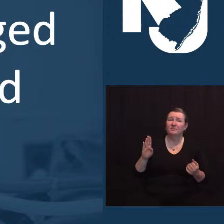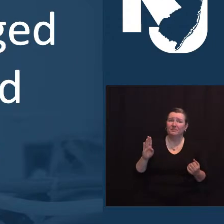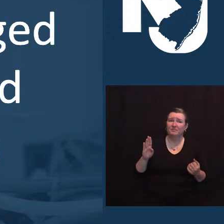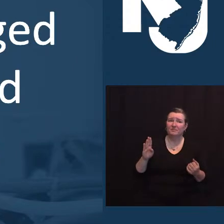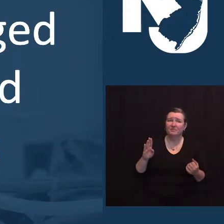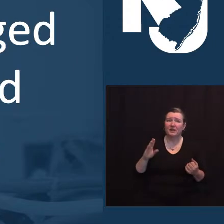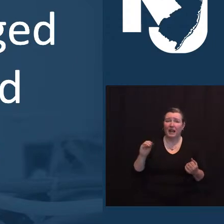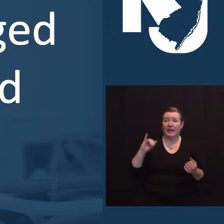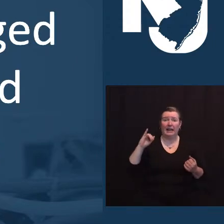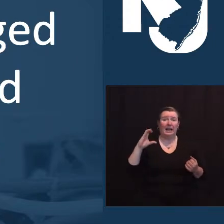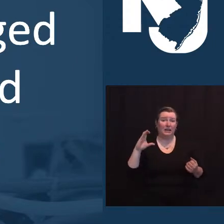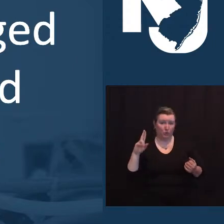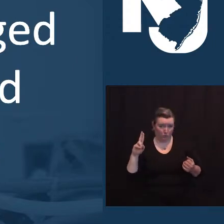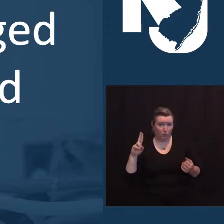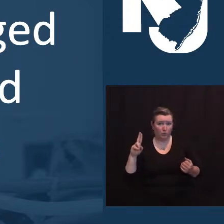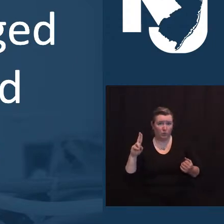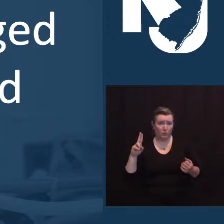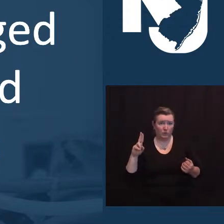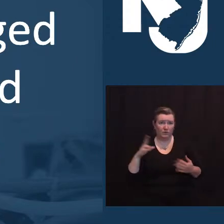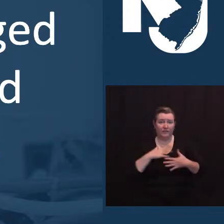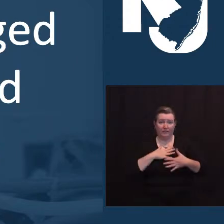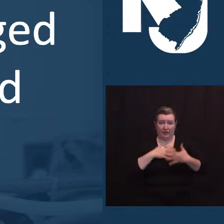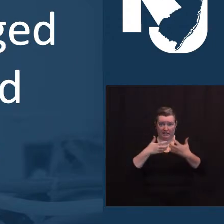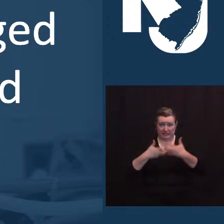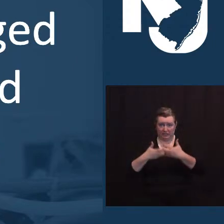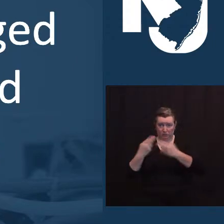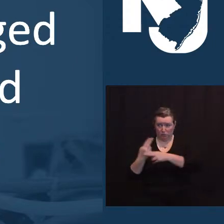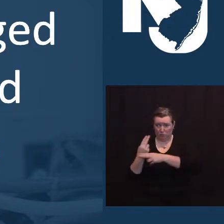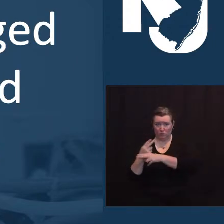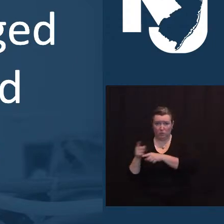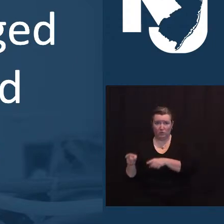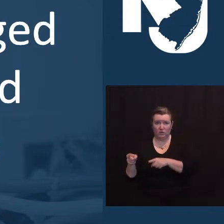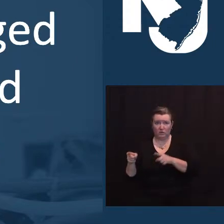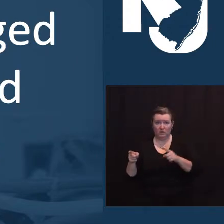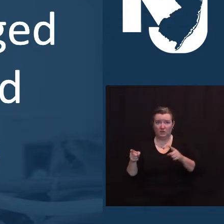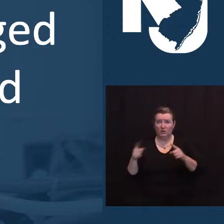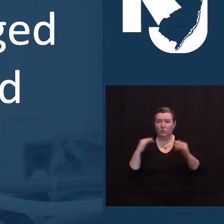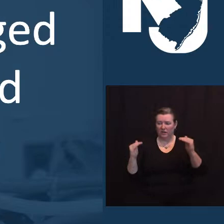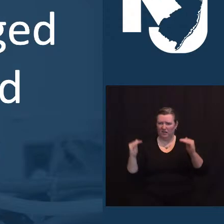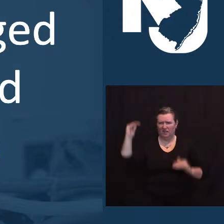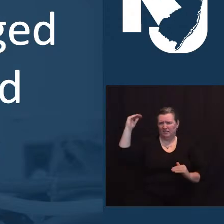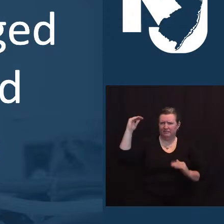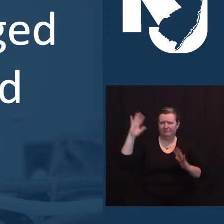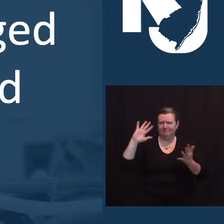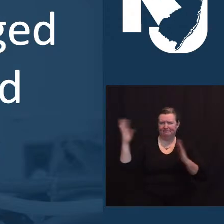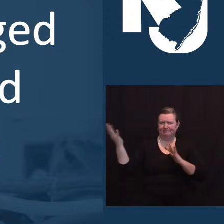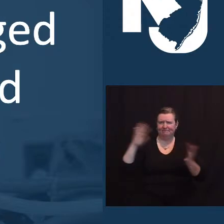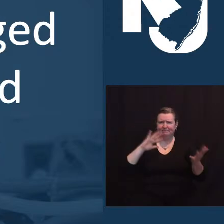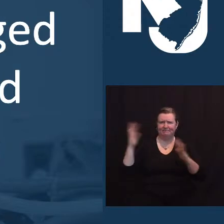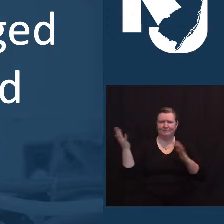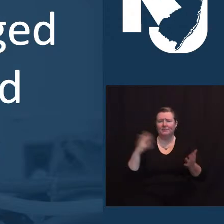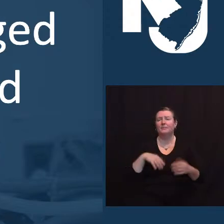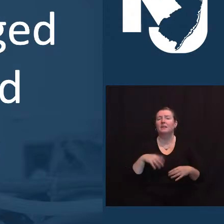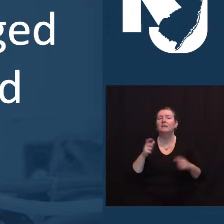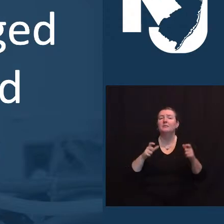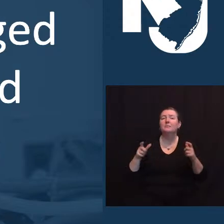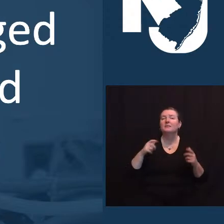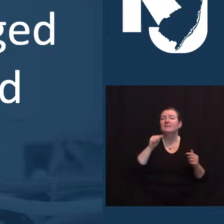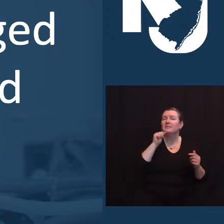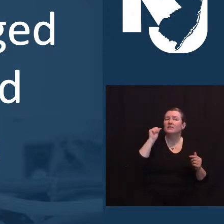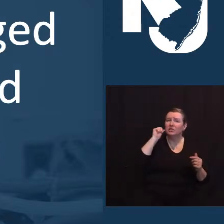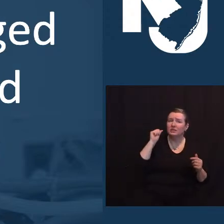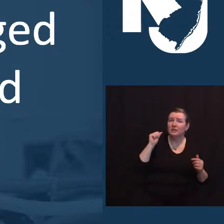intensive care and ventilator use on the other hand. So you saw, just folks, yesterday to today, hospitalizations went